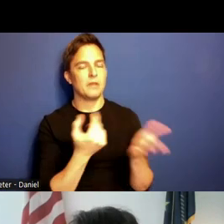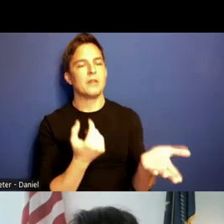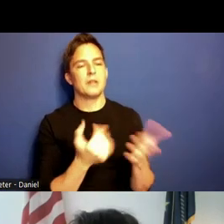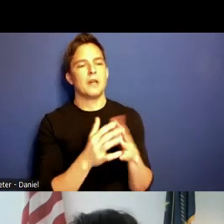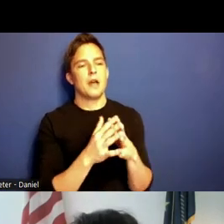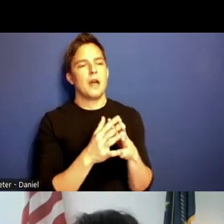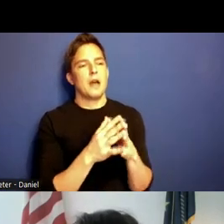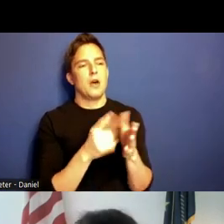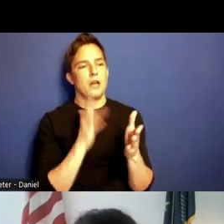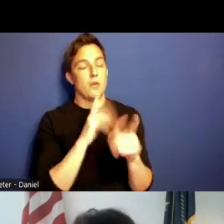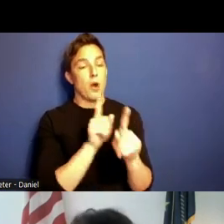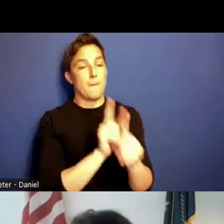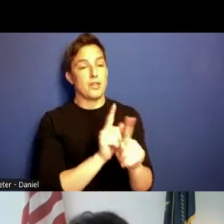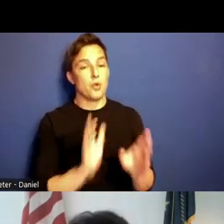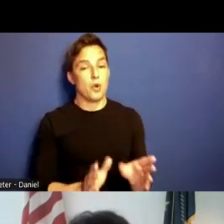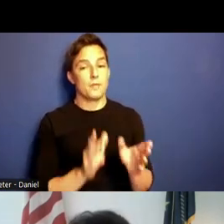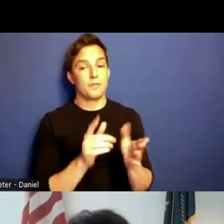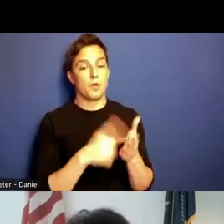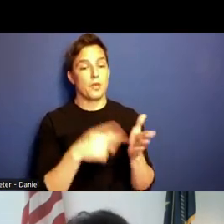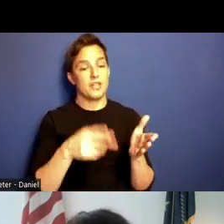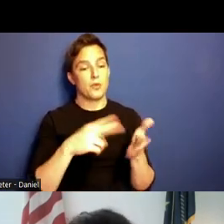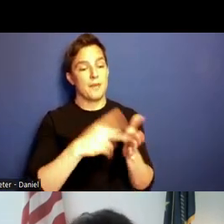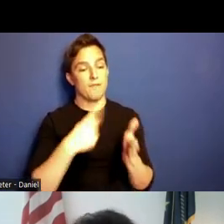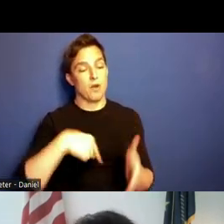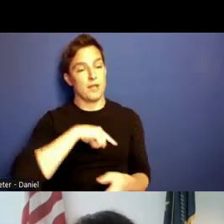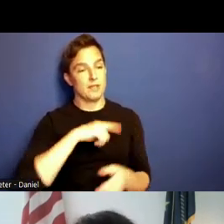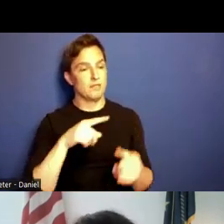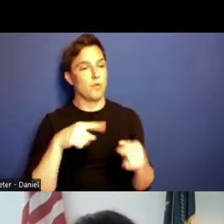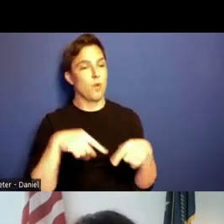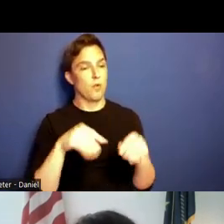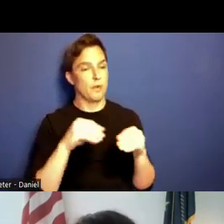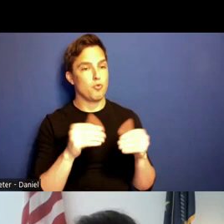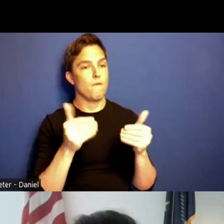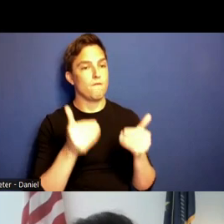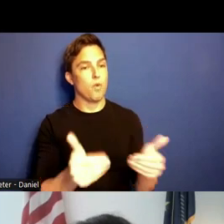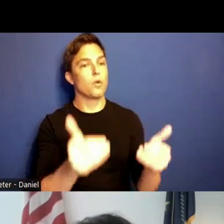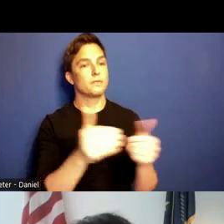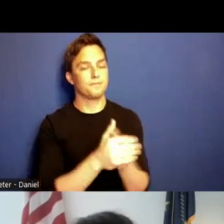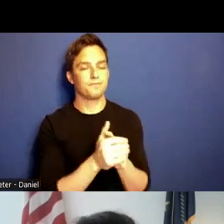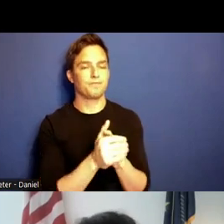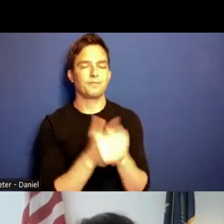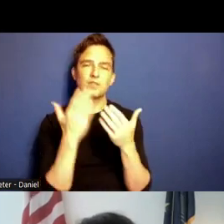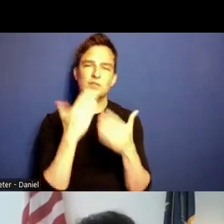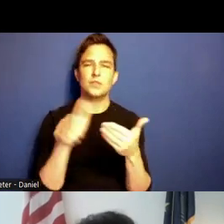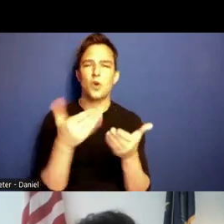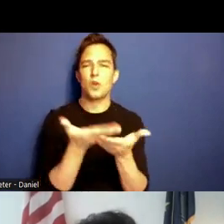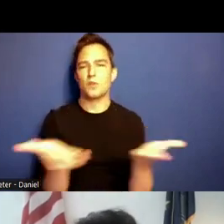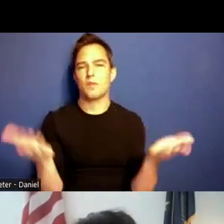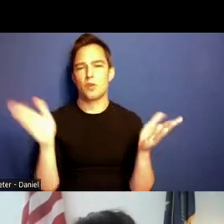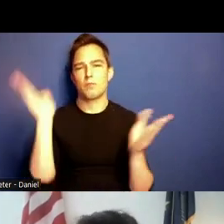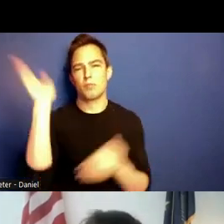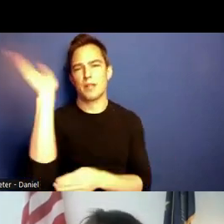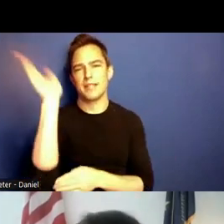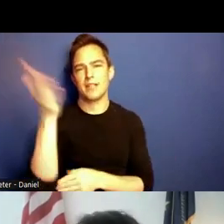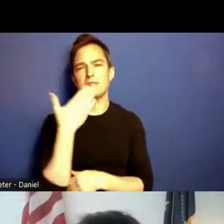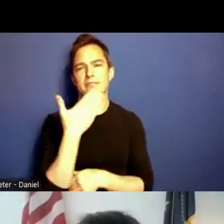What do our mentors and what does history mean to us as we move forward? And so I want to thank all of you for your presentations.